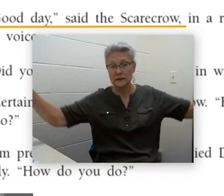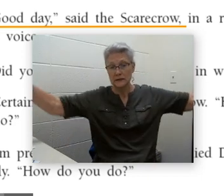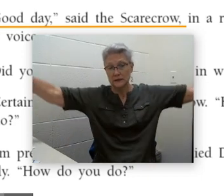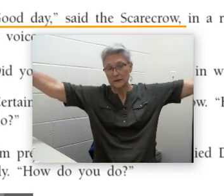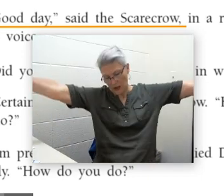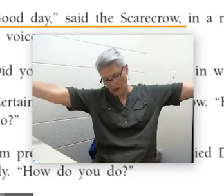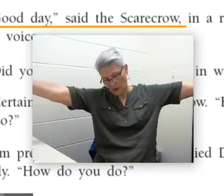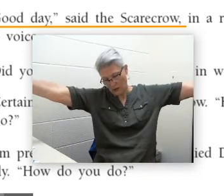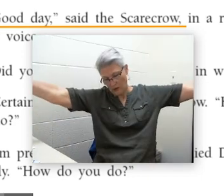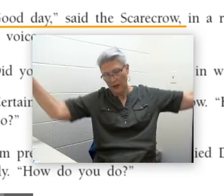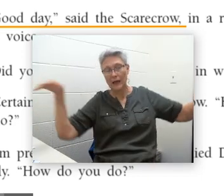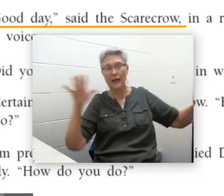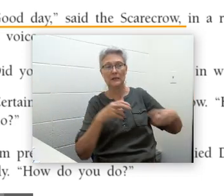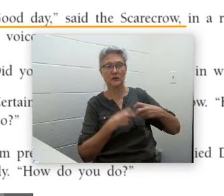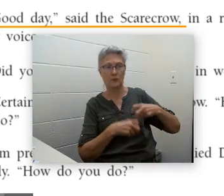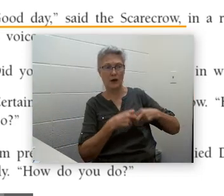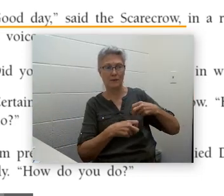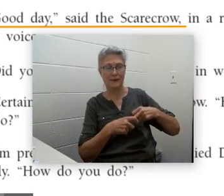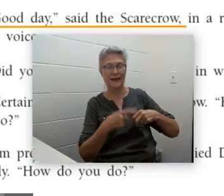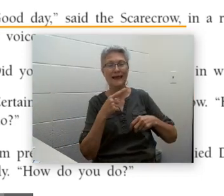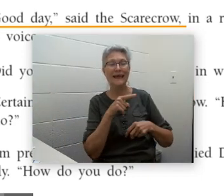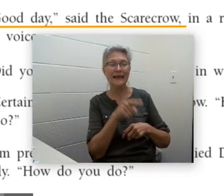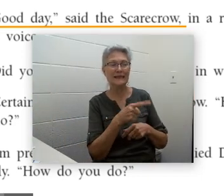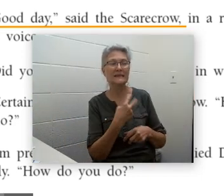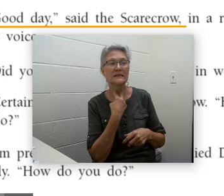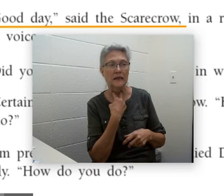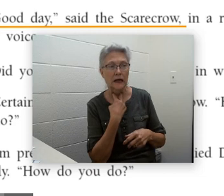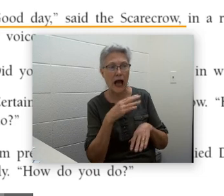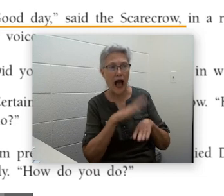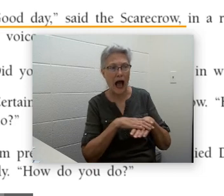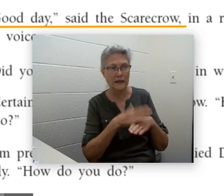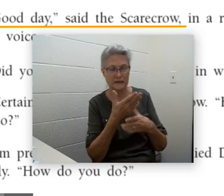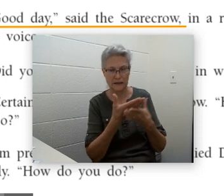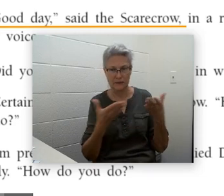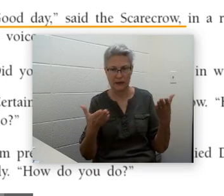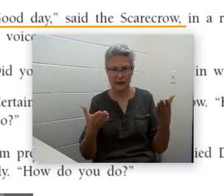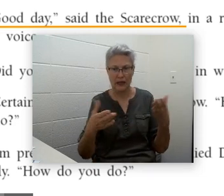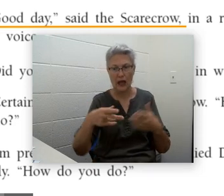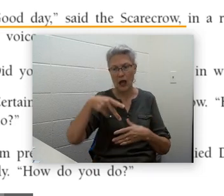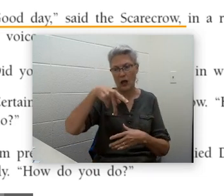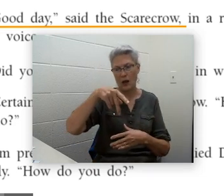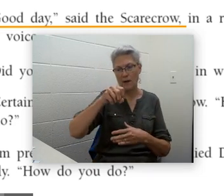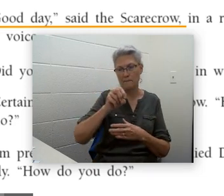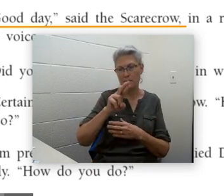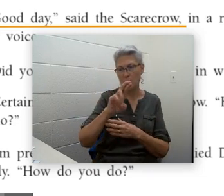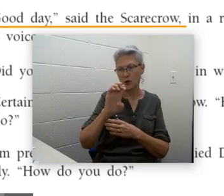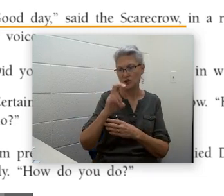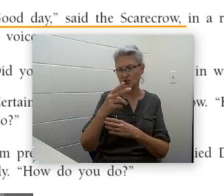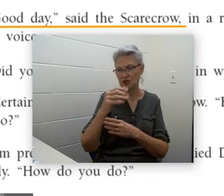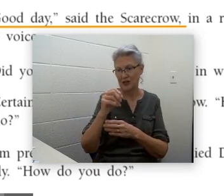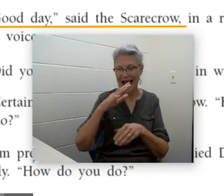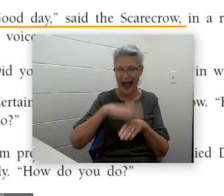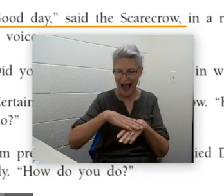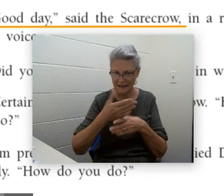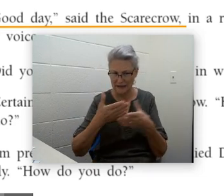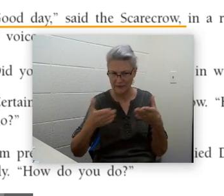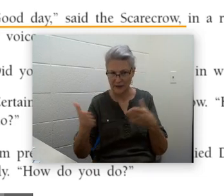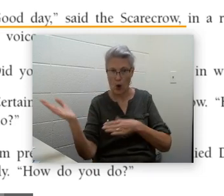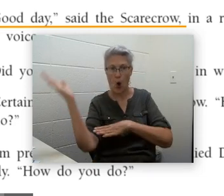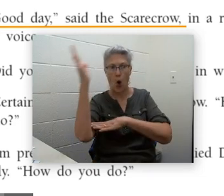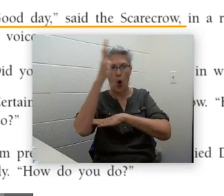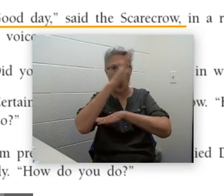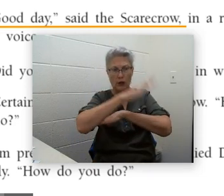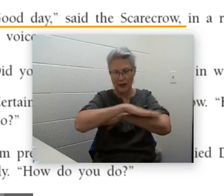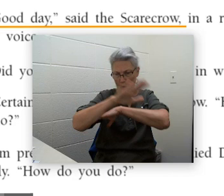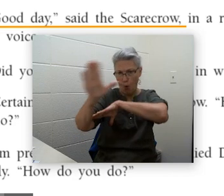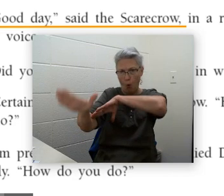problem. He is perched or he is on something day and night. So I need to know this because this